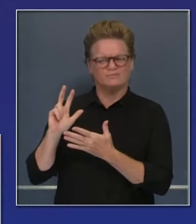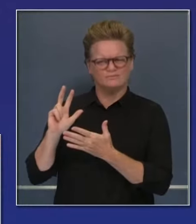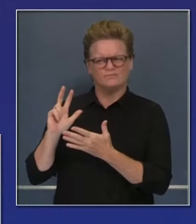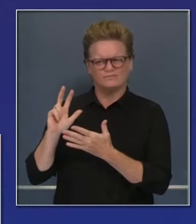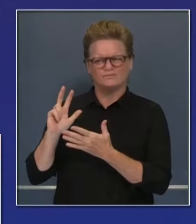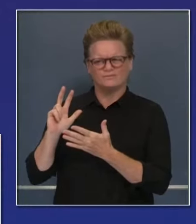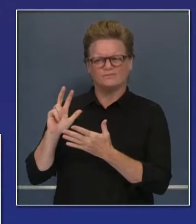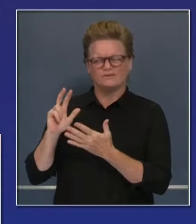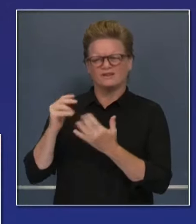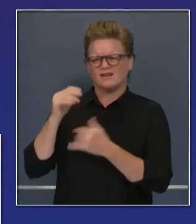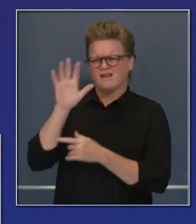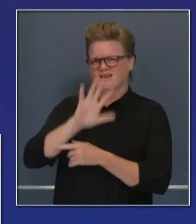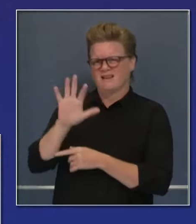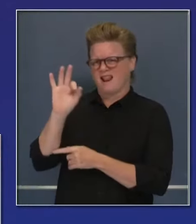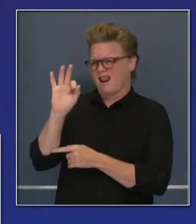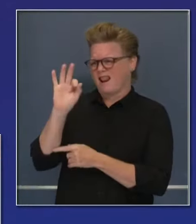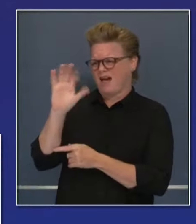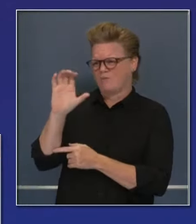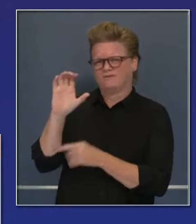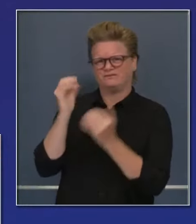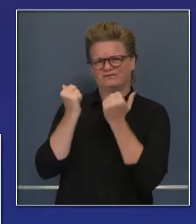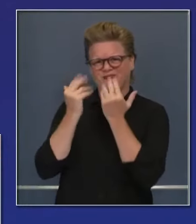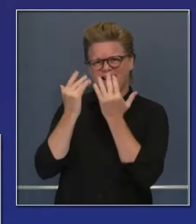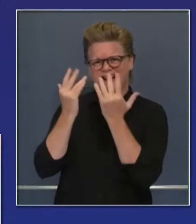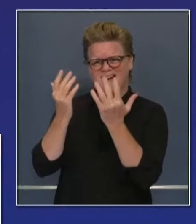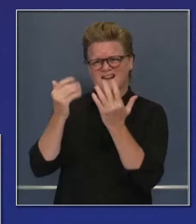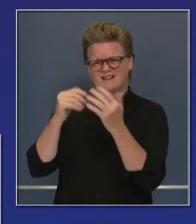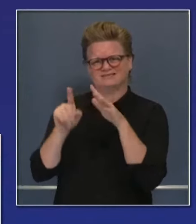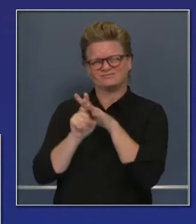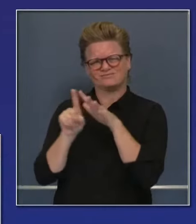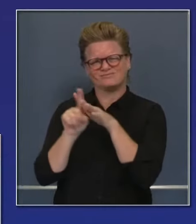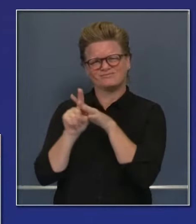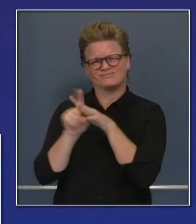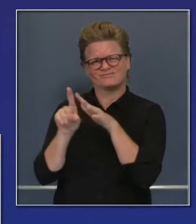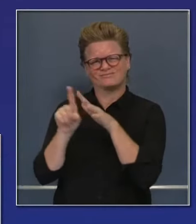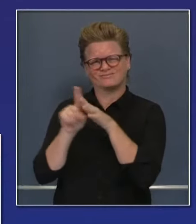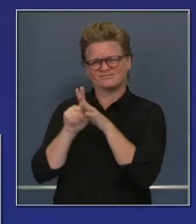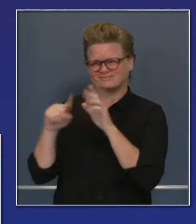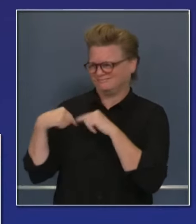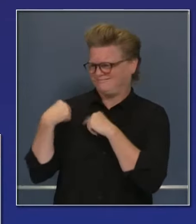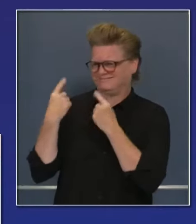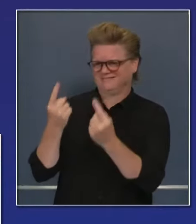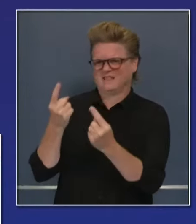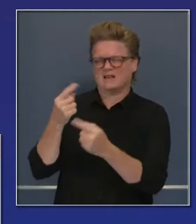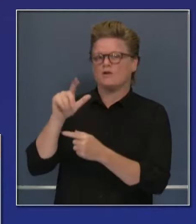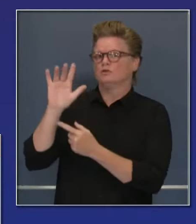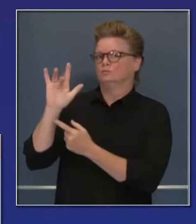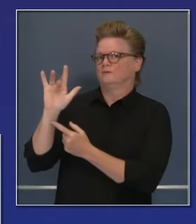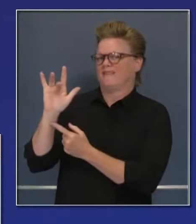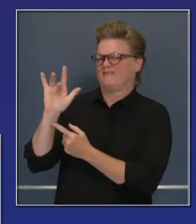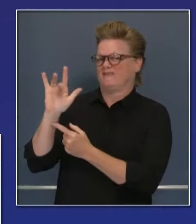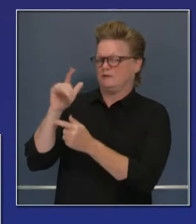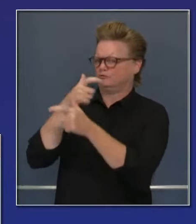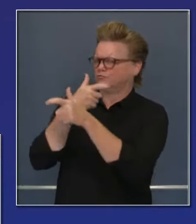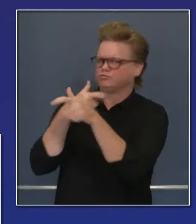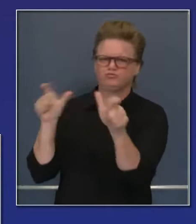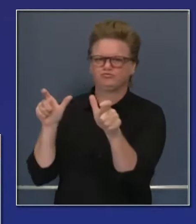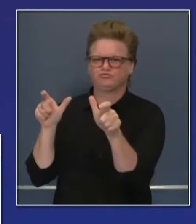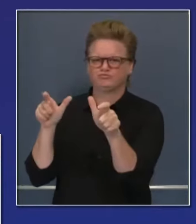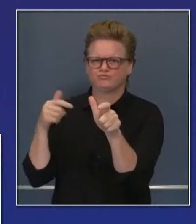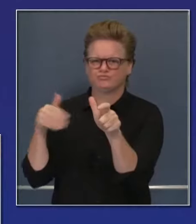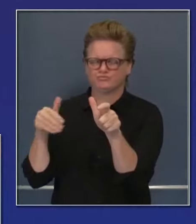900 fires statewide, 25 major, what we refer to as fire complexes in the state of California,